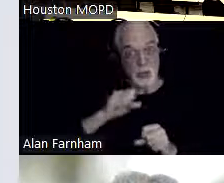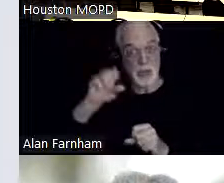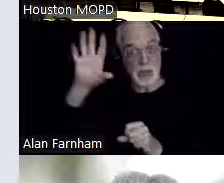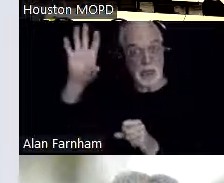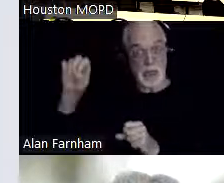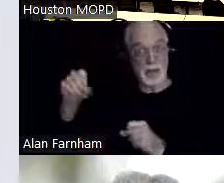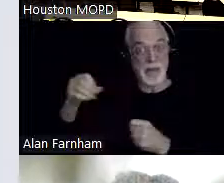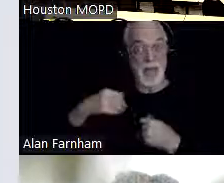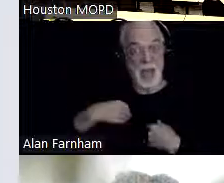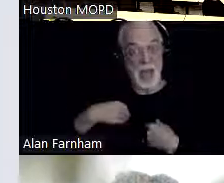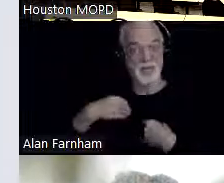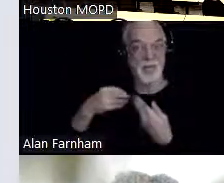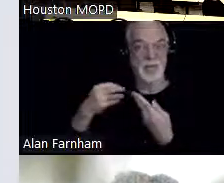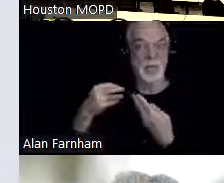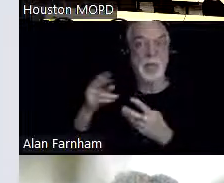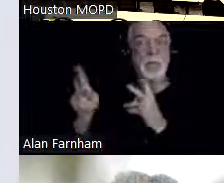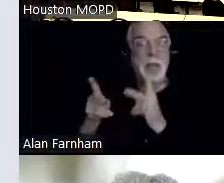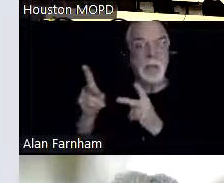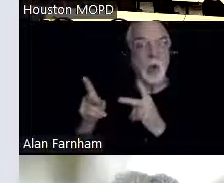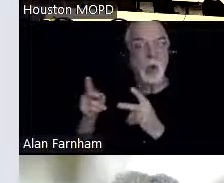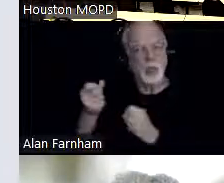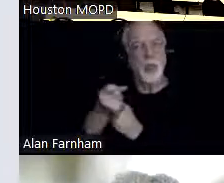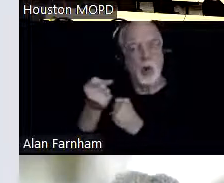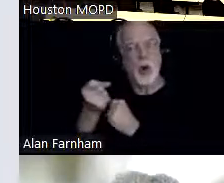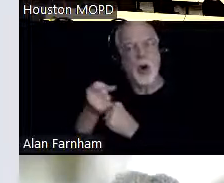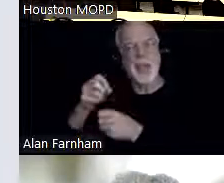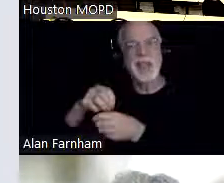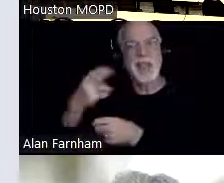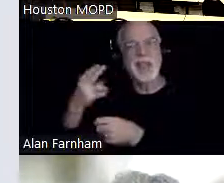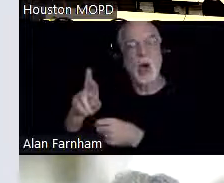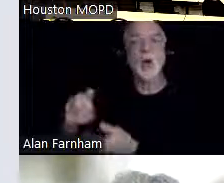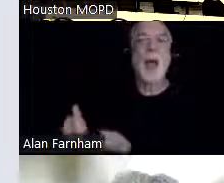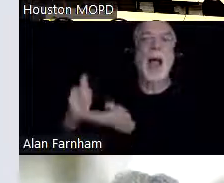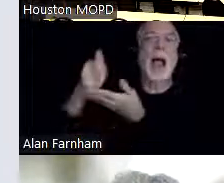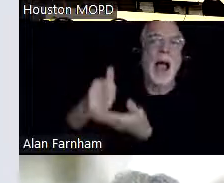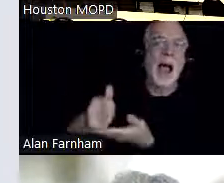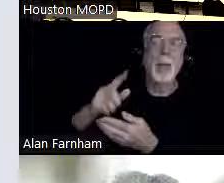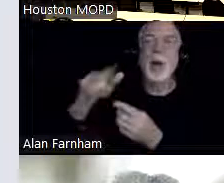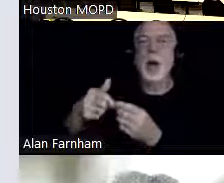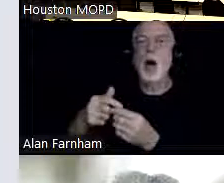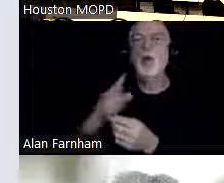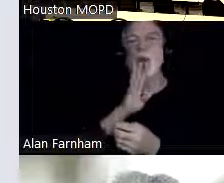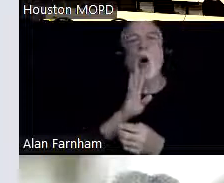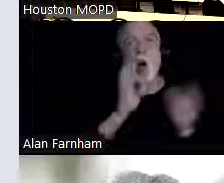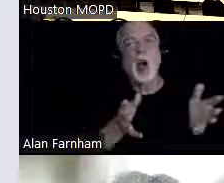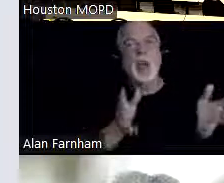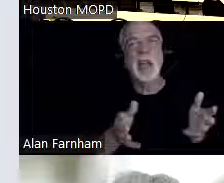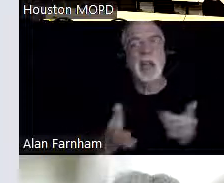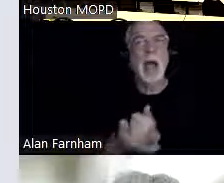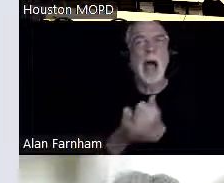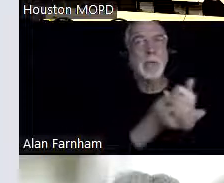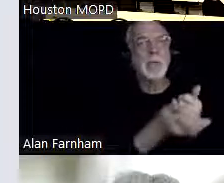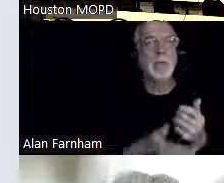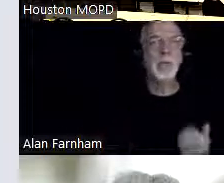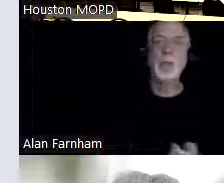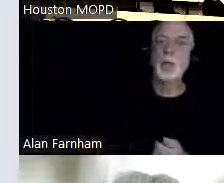supporting HR for how to react to the conversation on accommodations? Okay, we like to, but